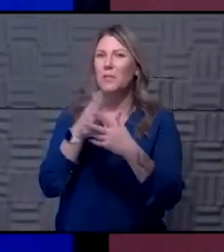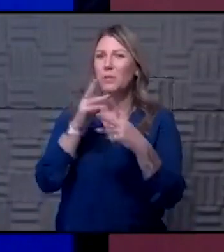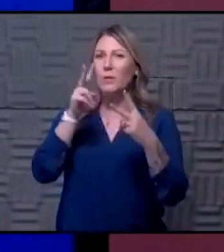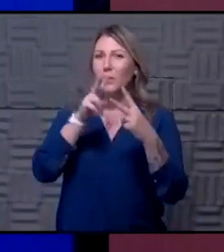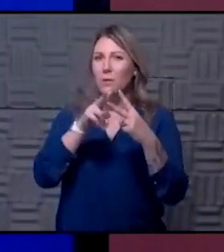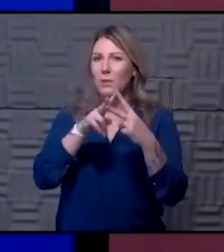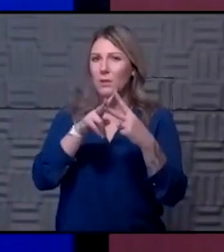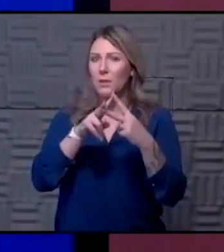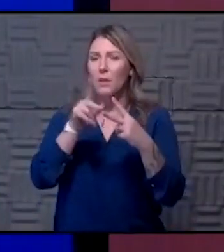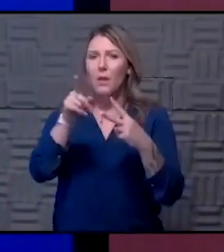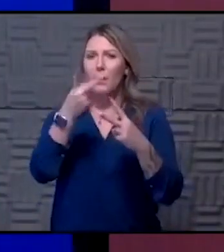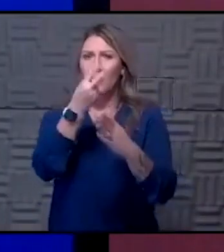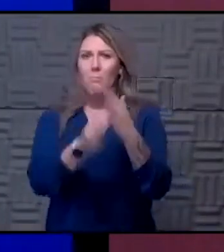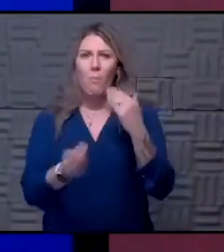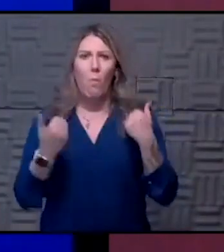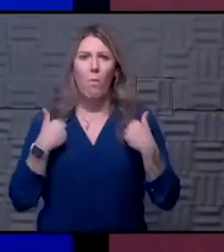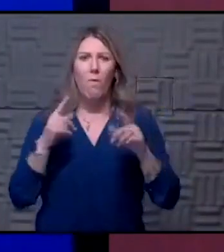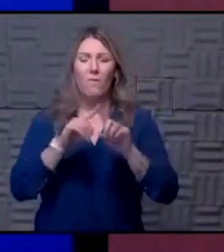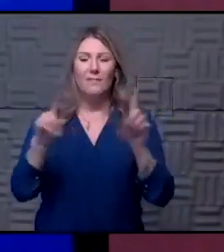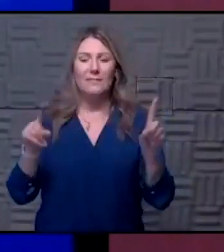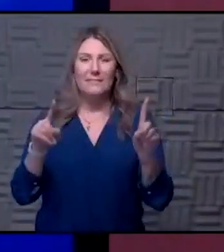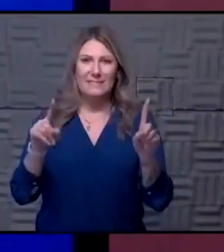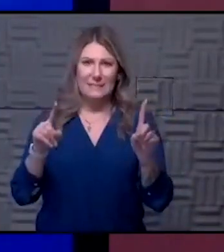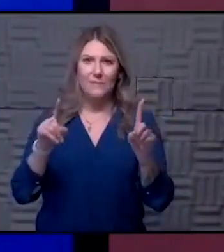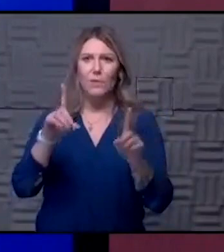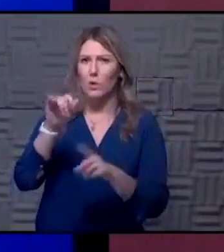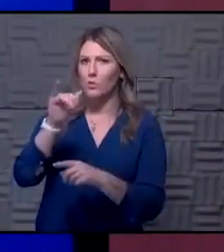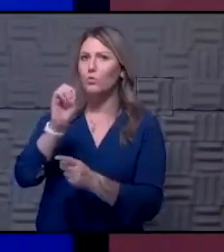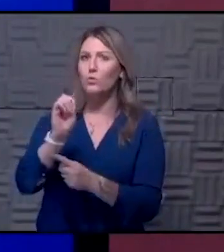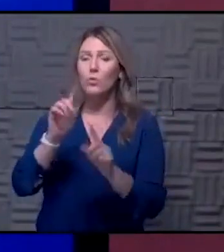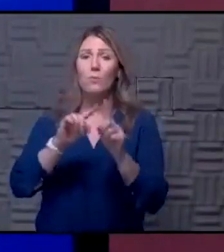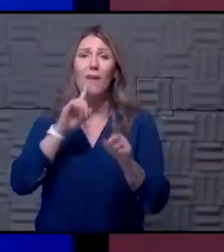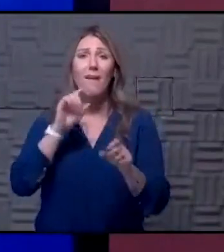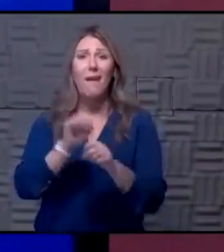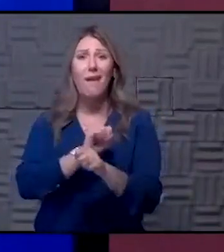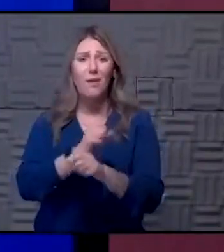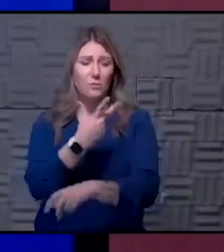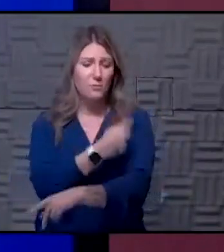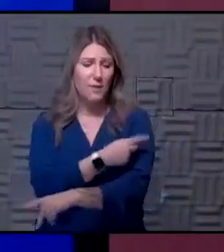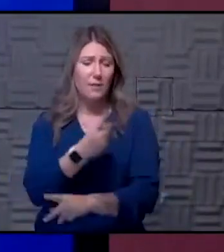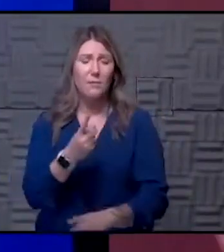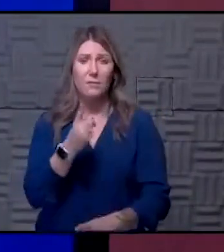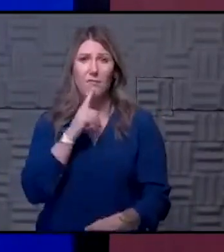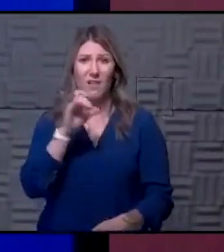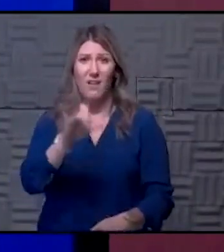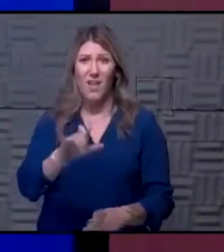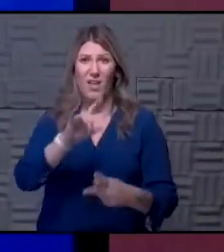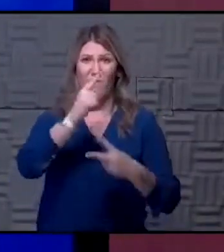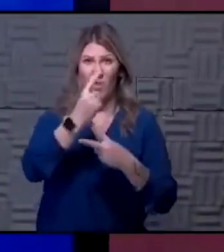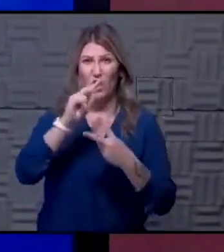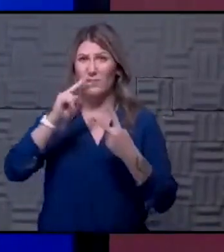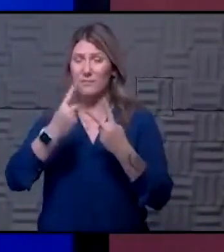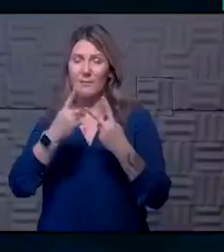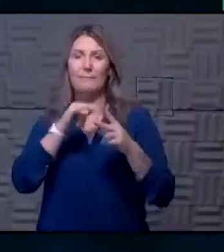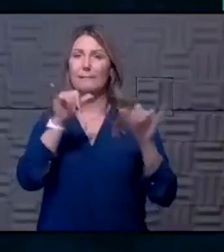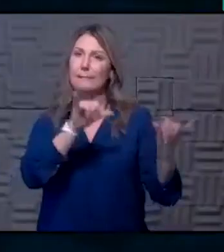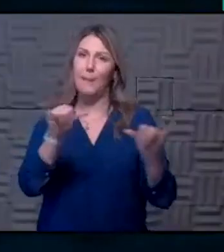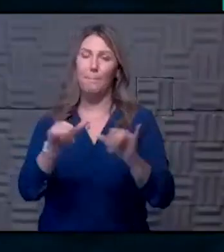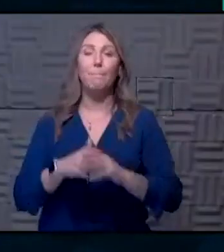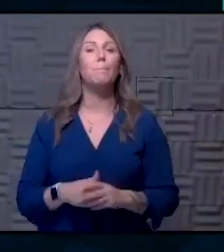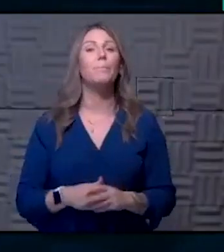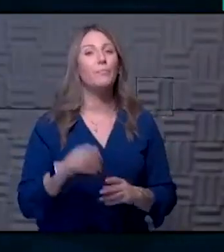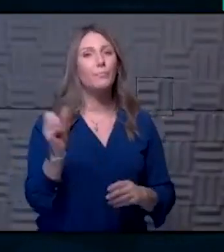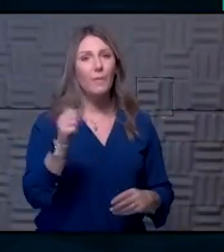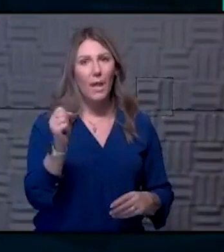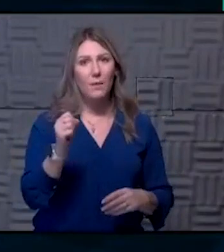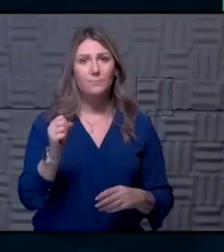vaccines? Well, they come as different doses, Raghu, but I think the actual vaccine, once you the first dose, the second dose, same thing, right? Yes,